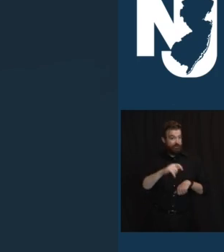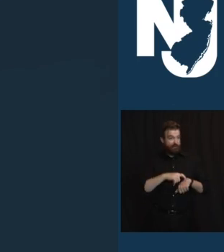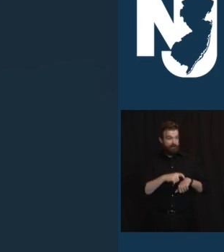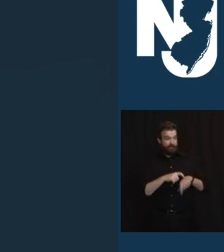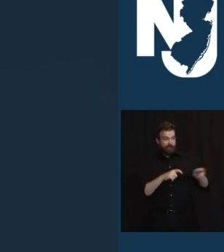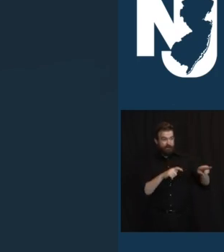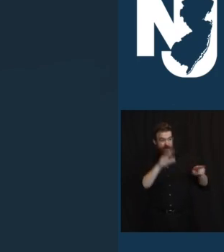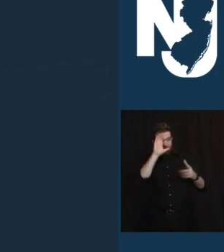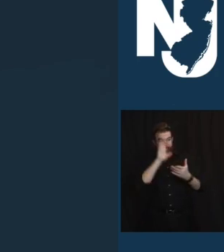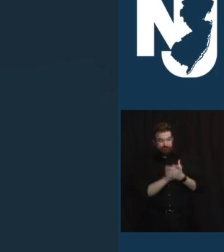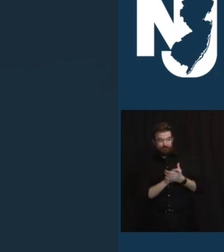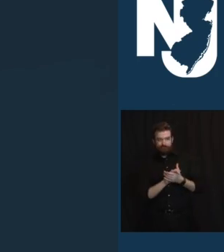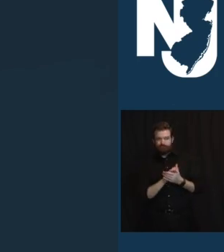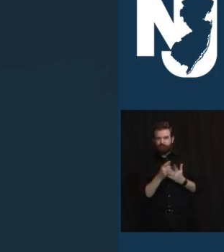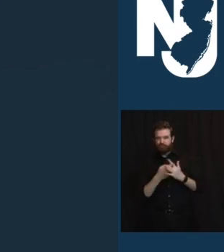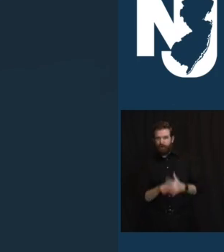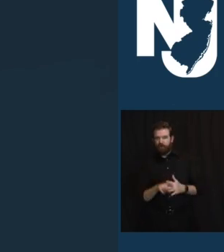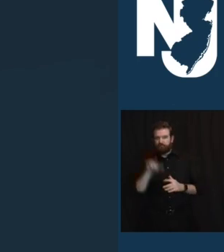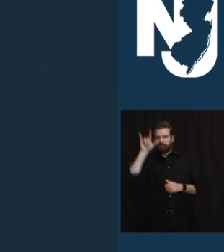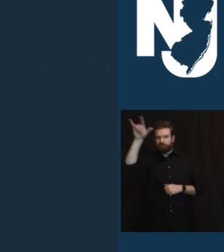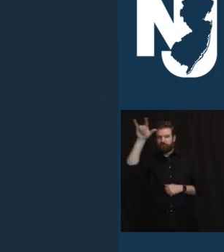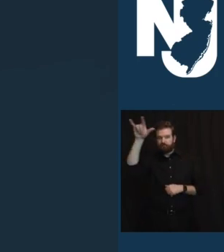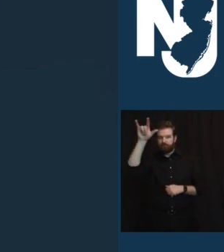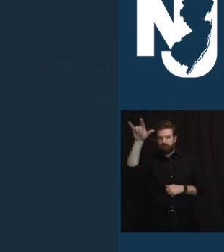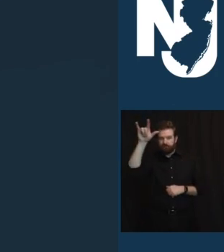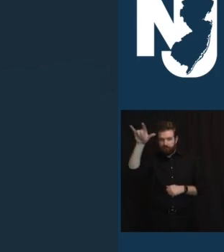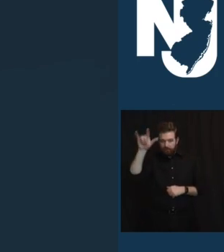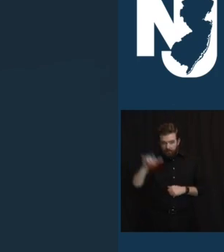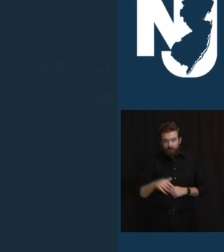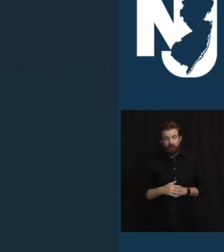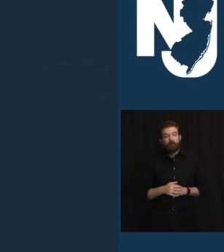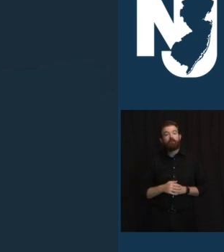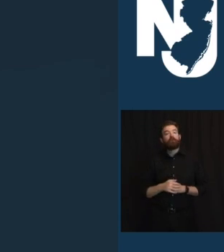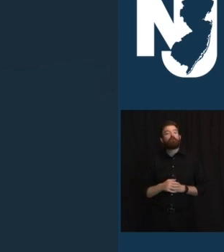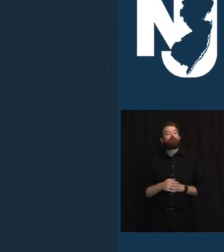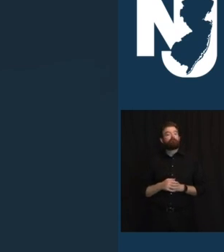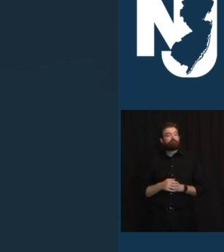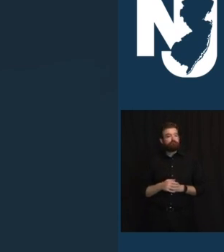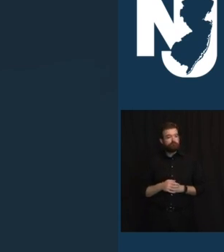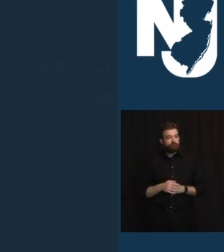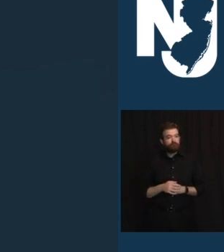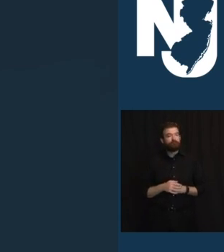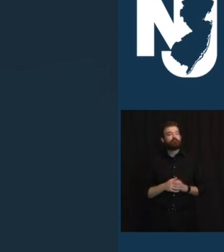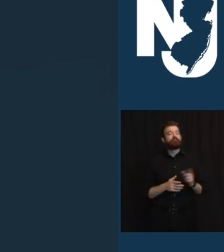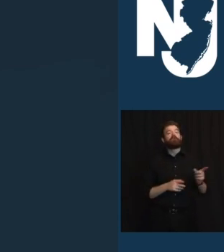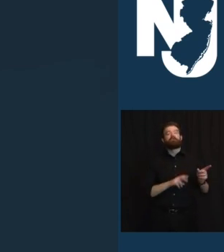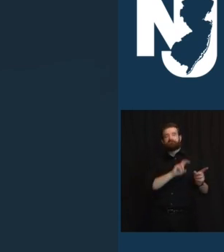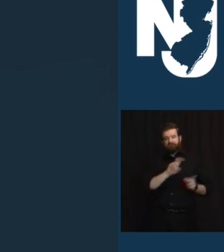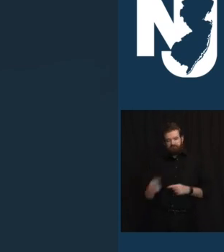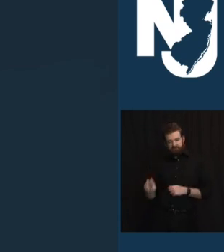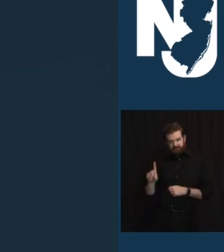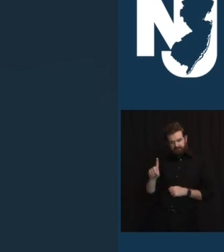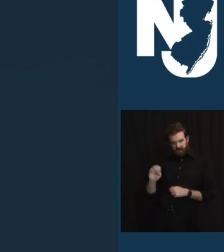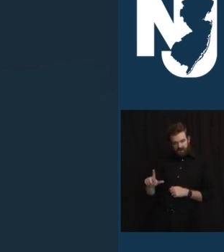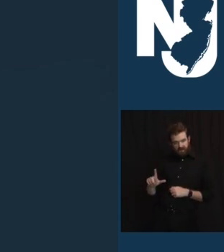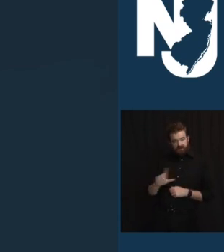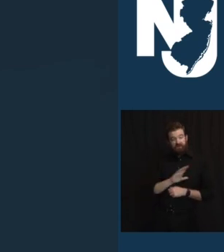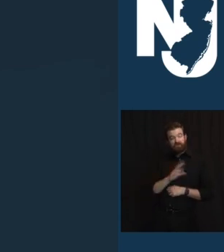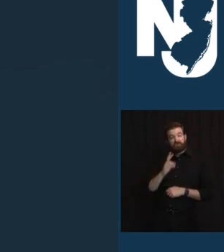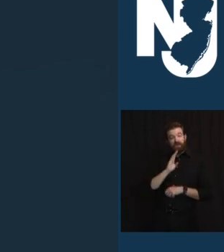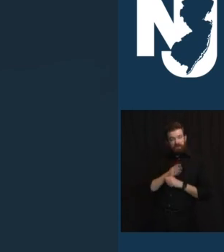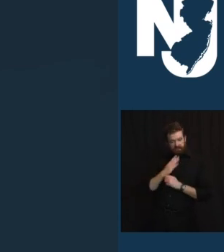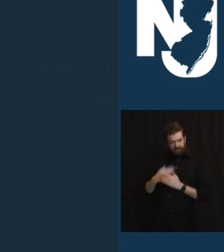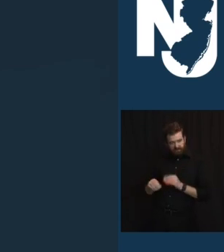living on base in Delaware, where their daughters Kathy and Jamie were born. But as Jim left the military and began flying for